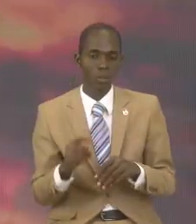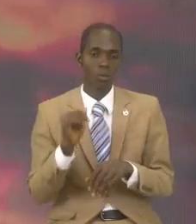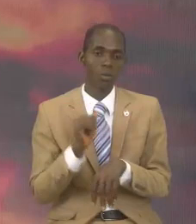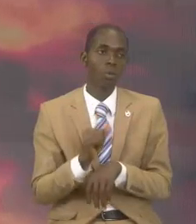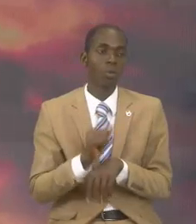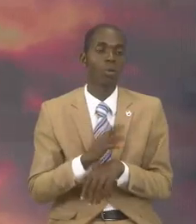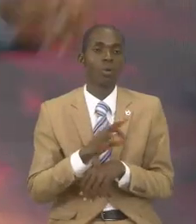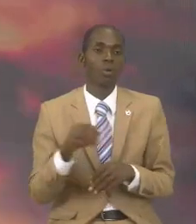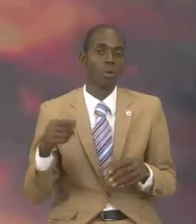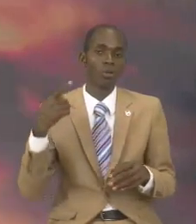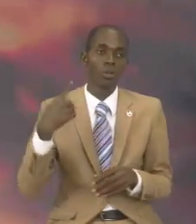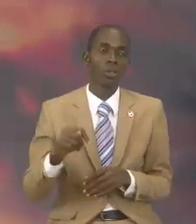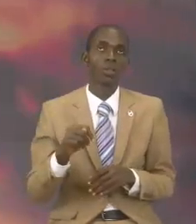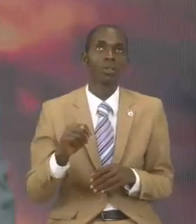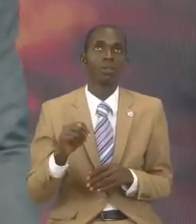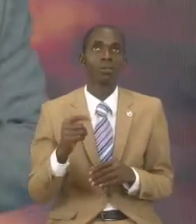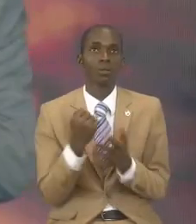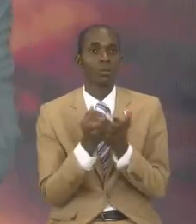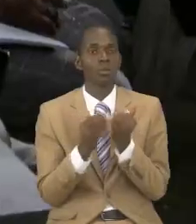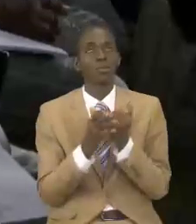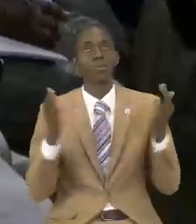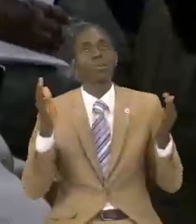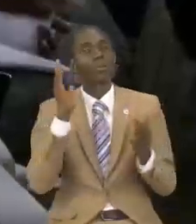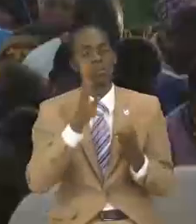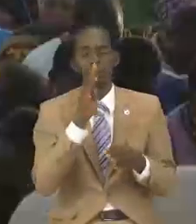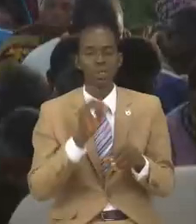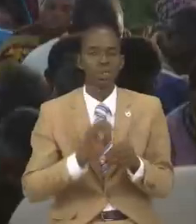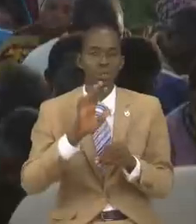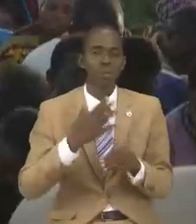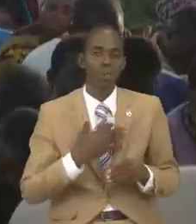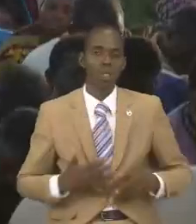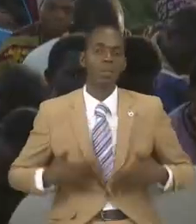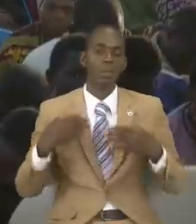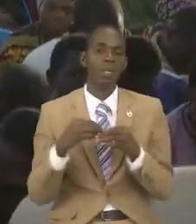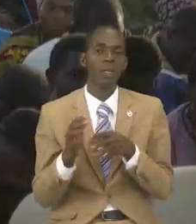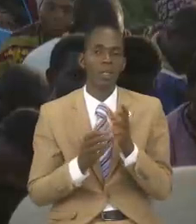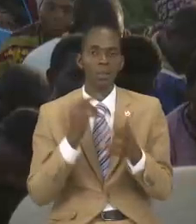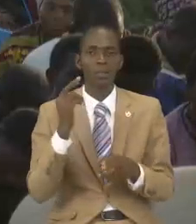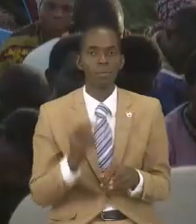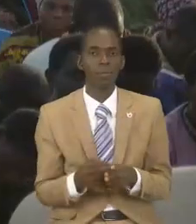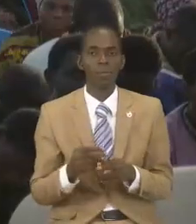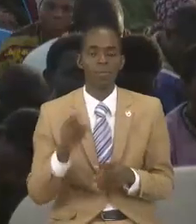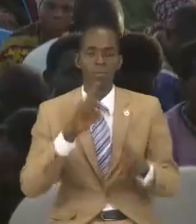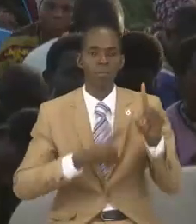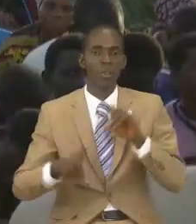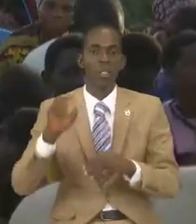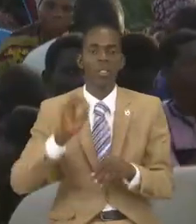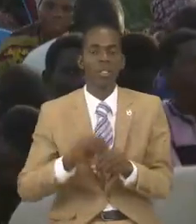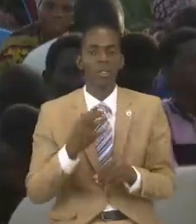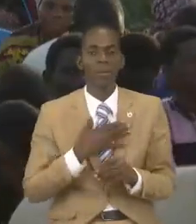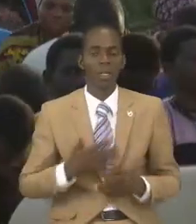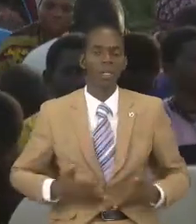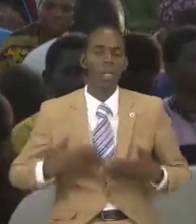his crucifixion will be in your life in Jesus' name. In my life in Jesus'